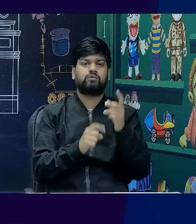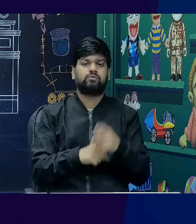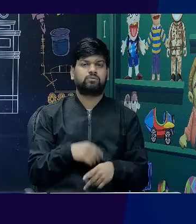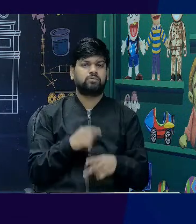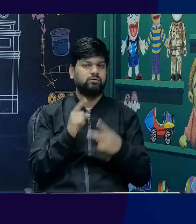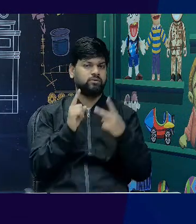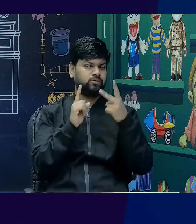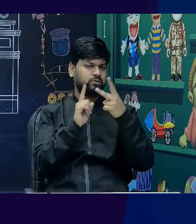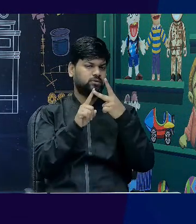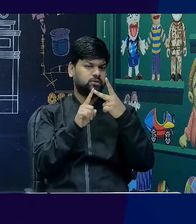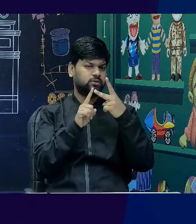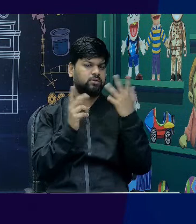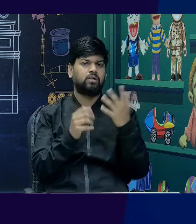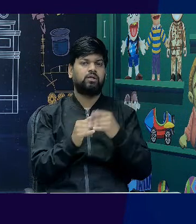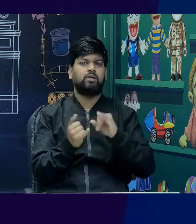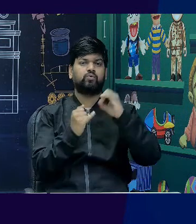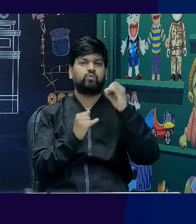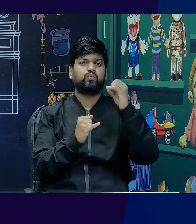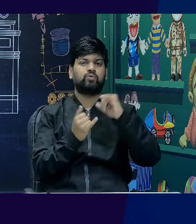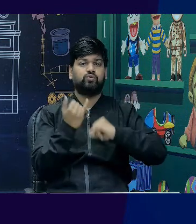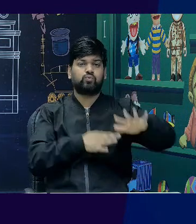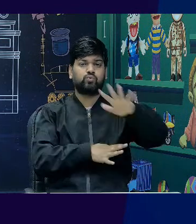social welfare,